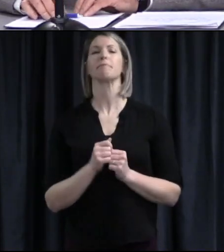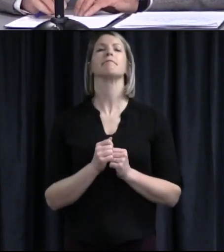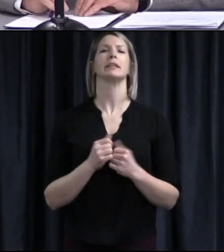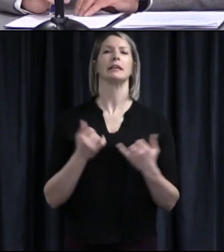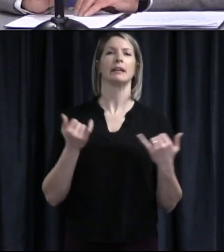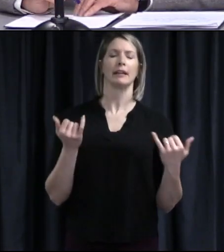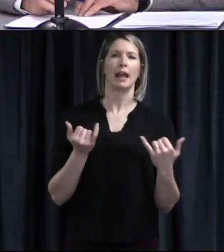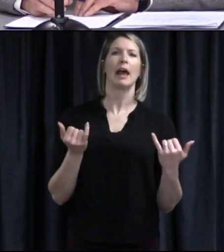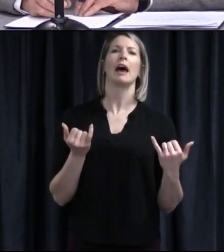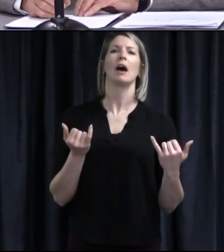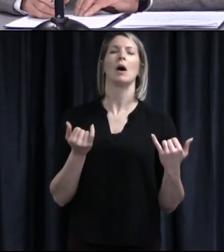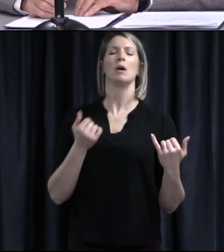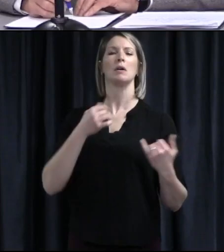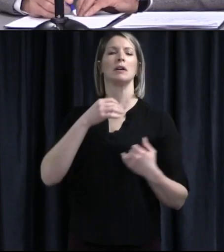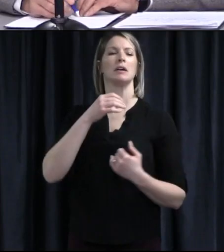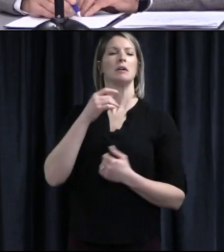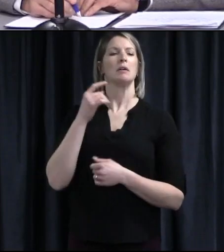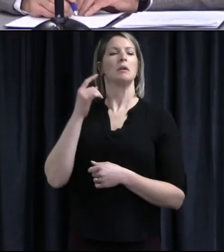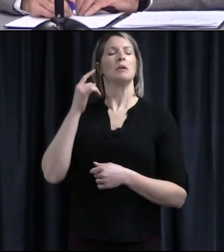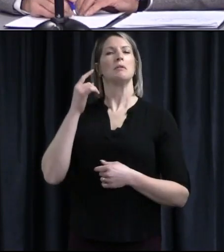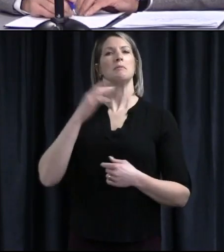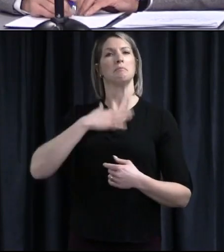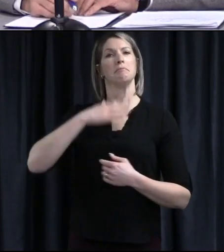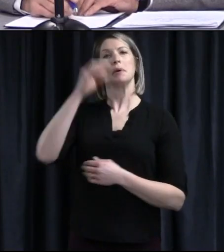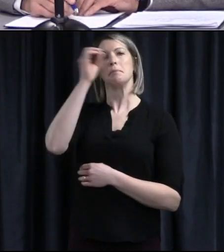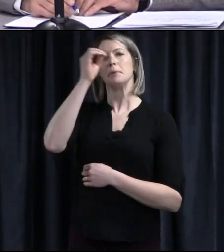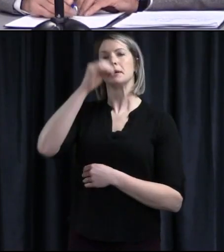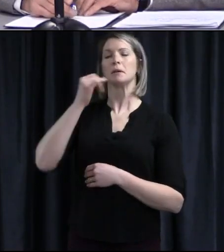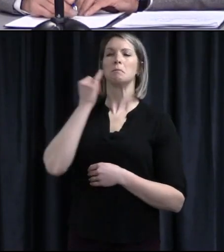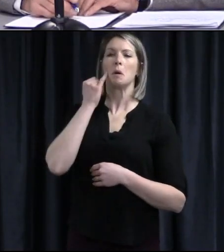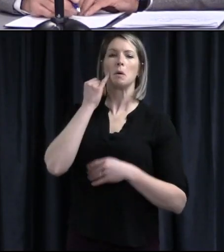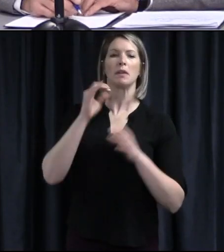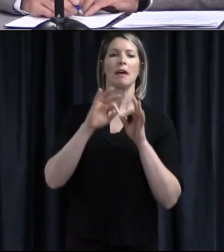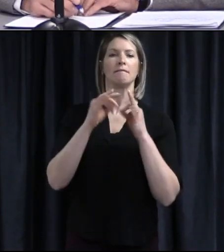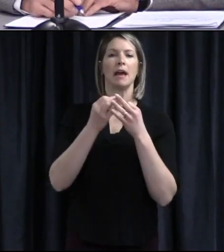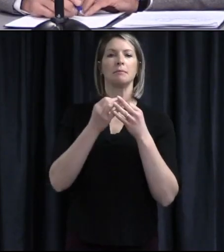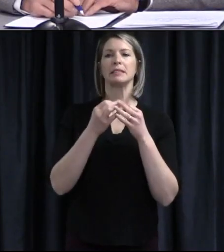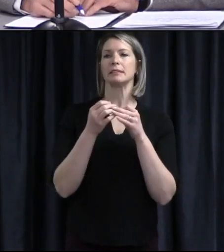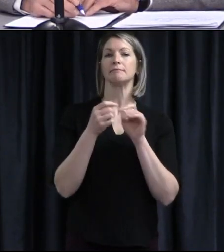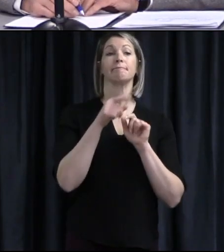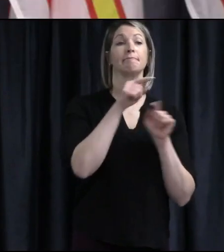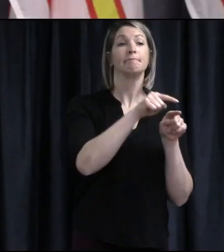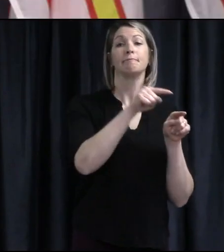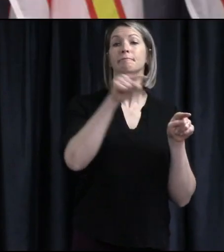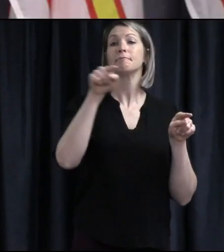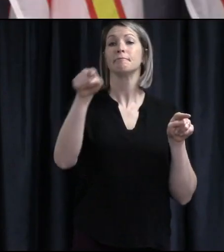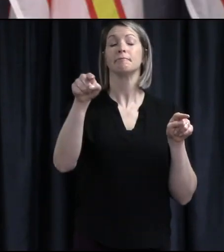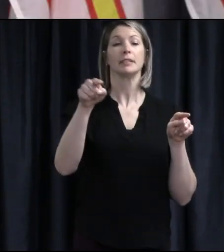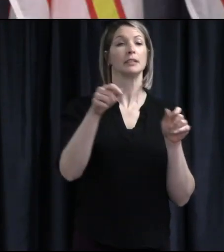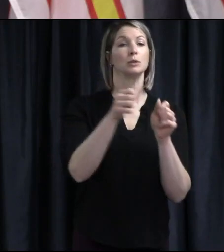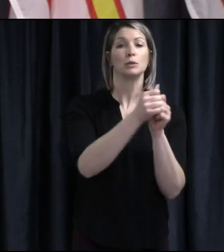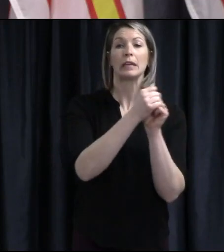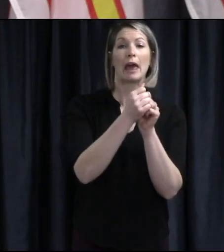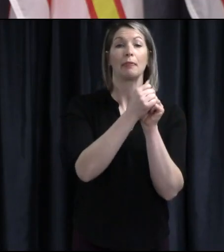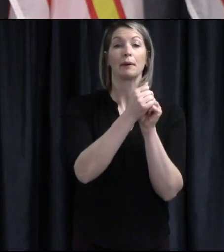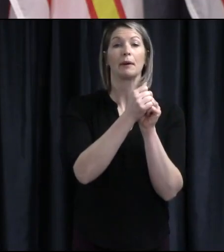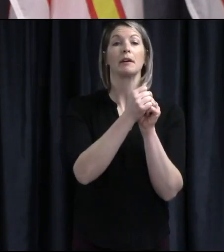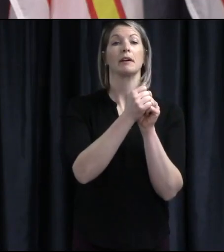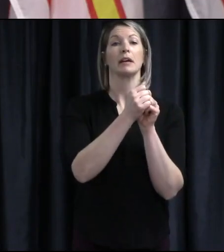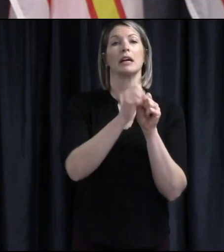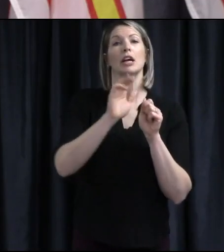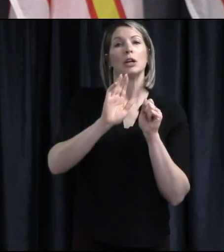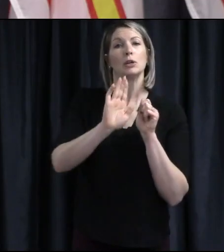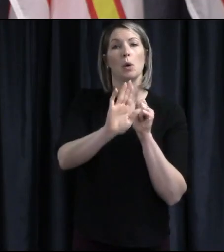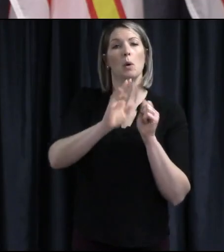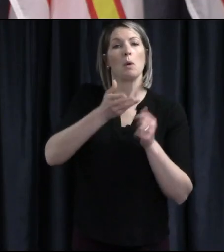if families would like to go out and have activities together, that is okay. If you're living together in